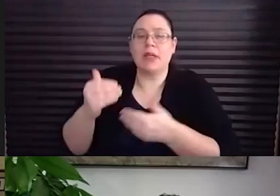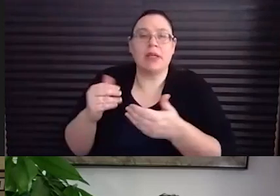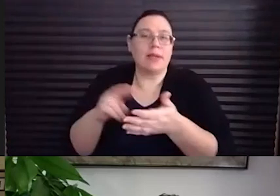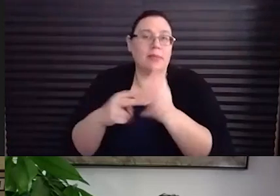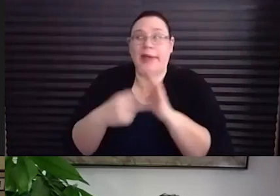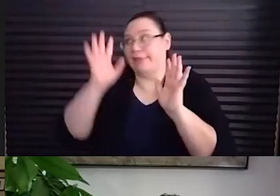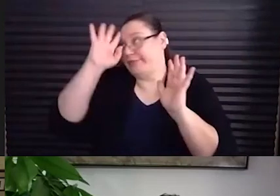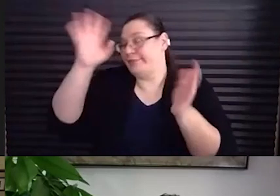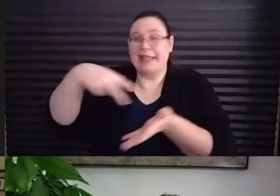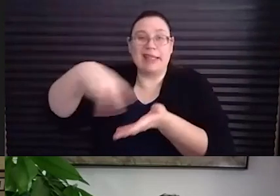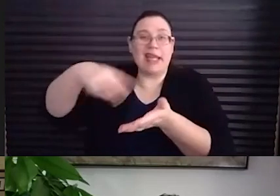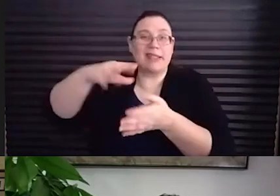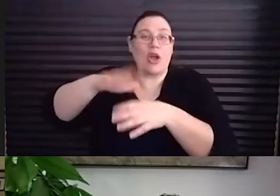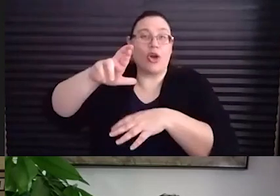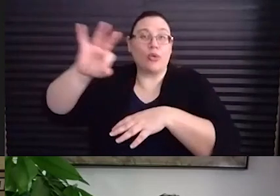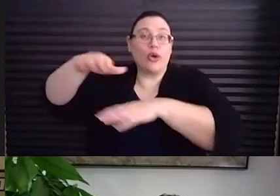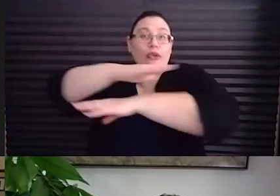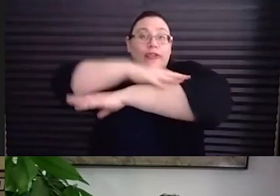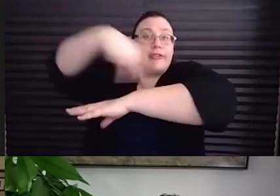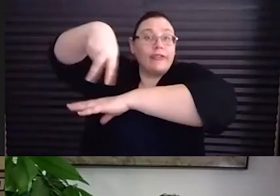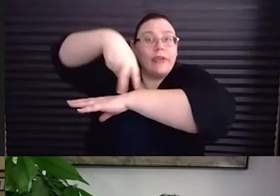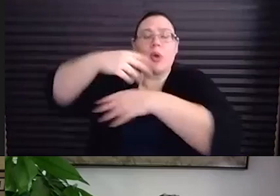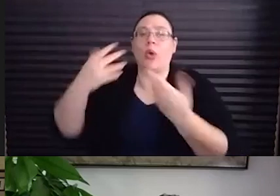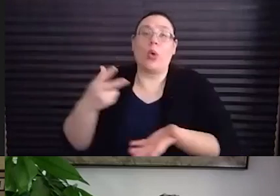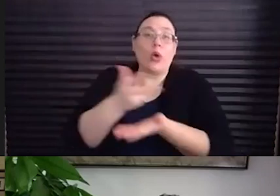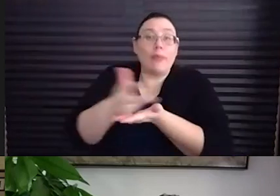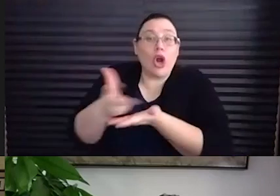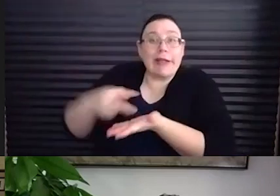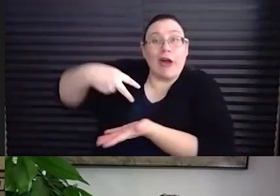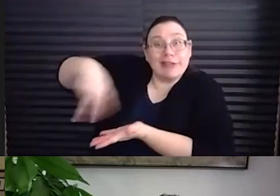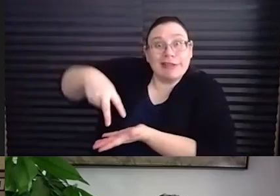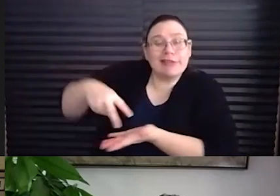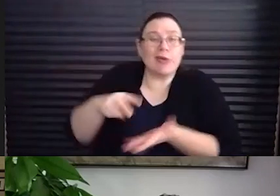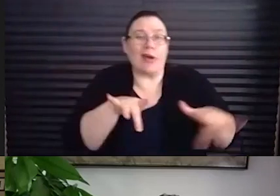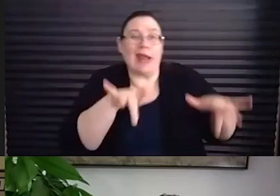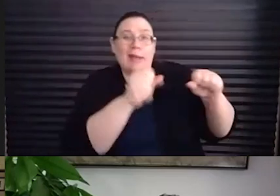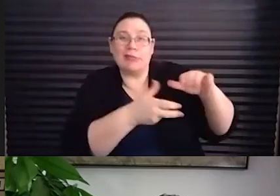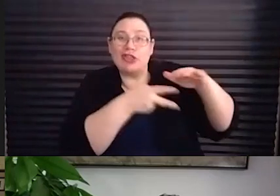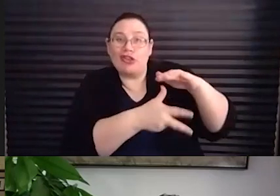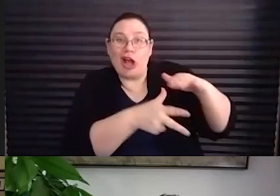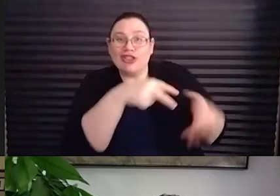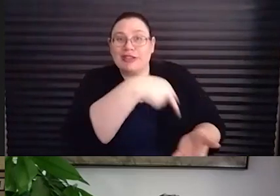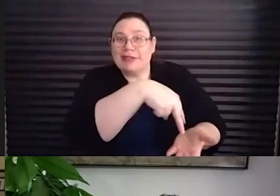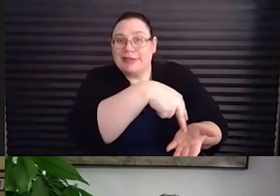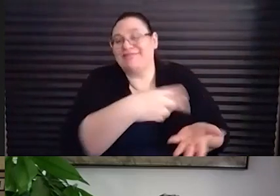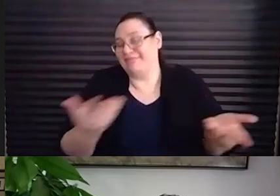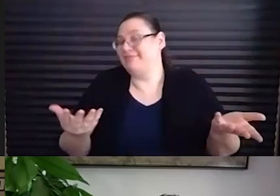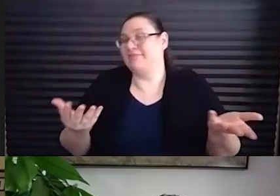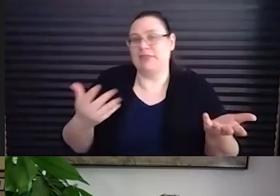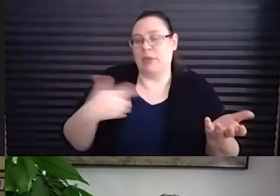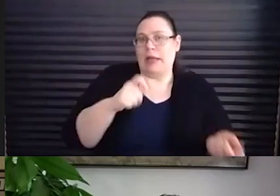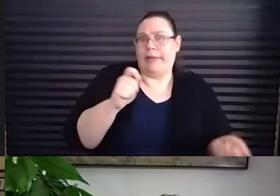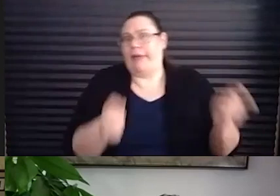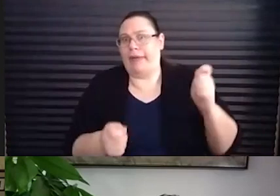dancing on rooftops sometimes, or parking lots, or empty spaces, empty garages. So yeah. definitely had to pivot quickly. Got